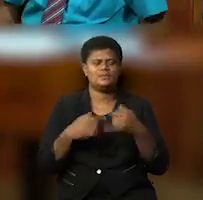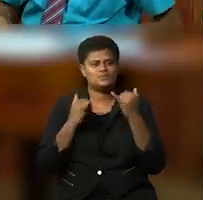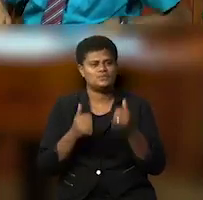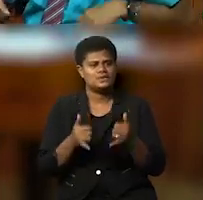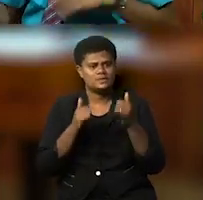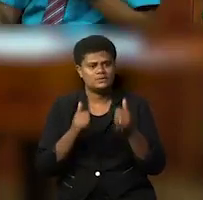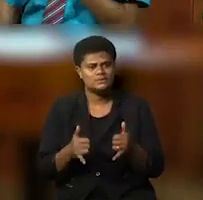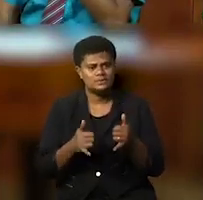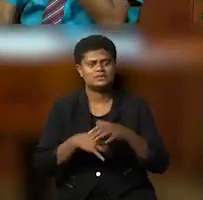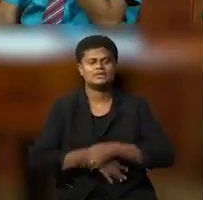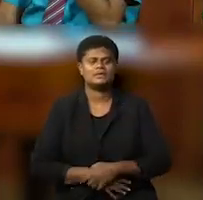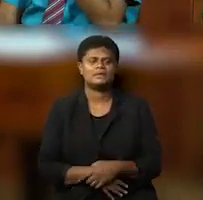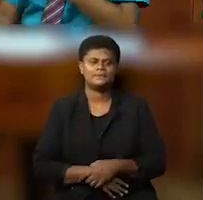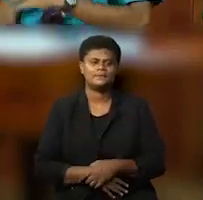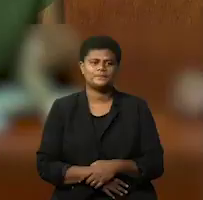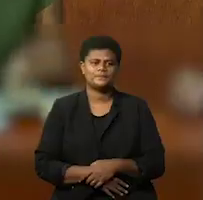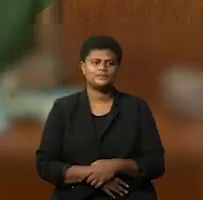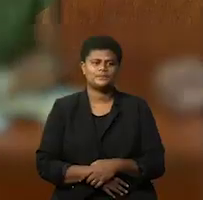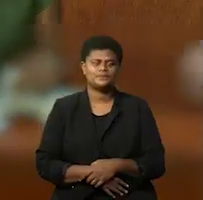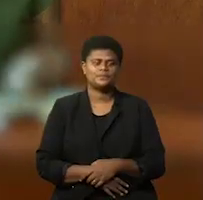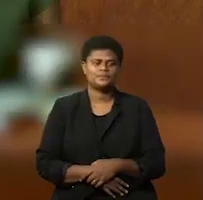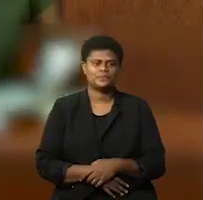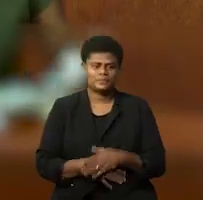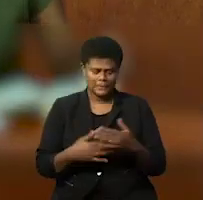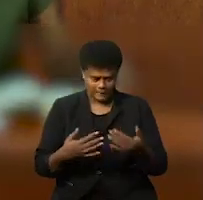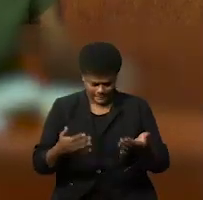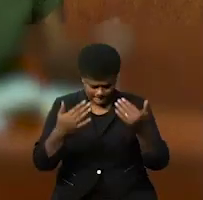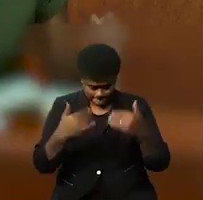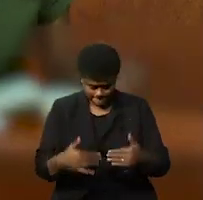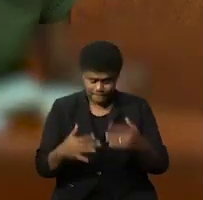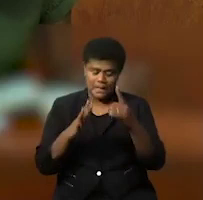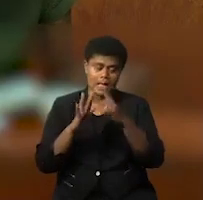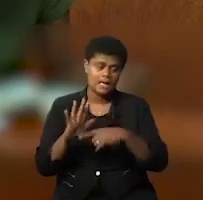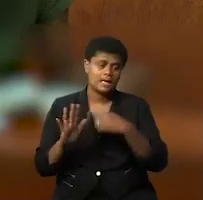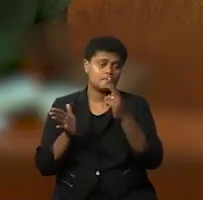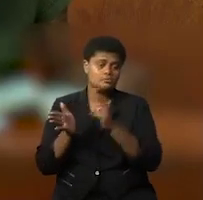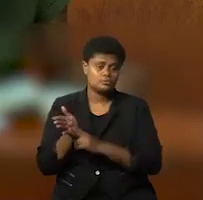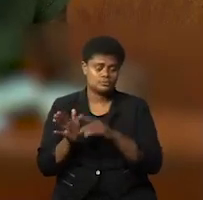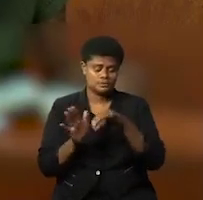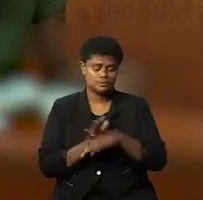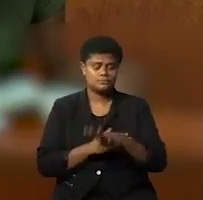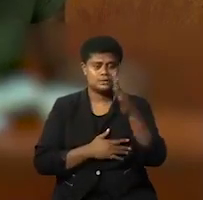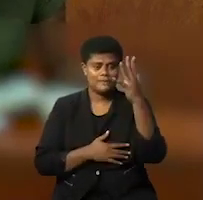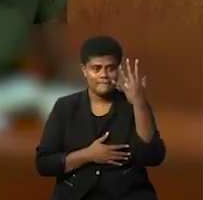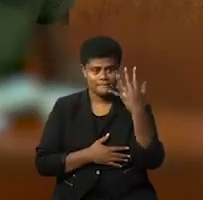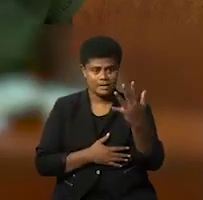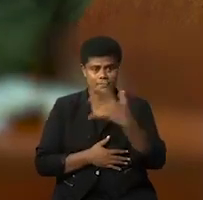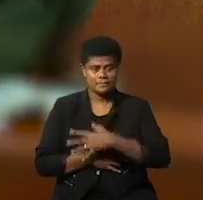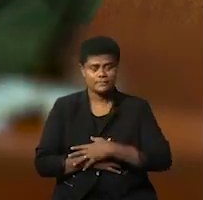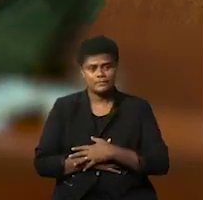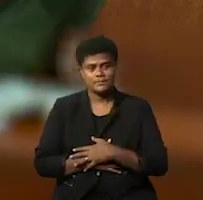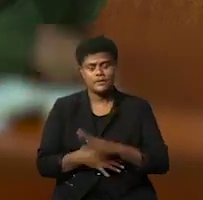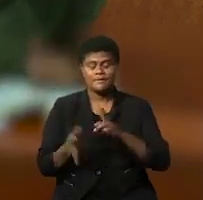judgment, Etika? Let the Bible answer that for us as well. The book of John, John chapter